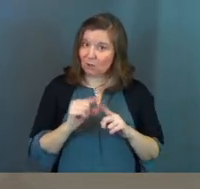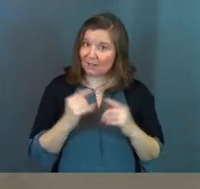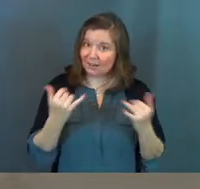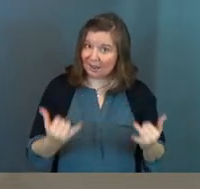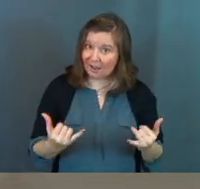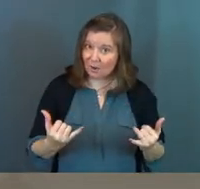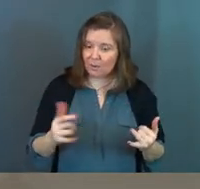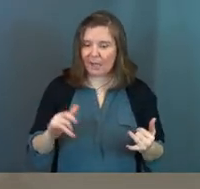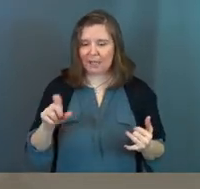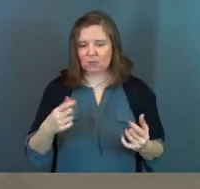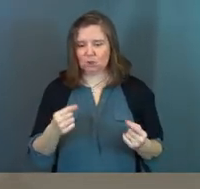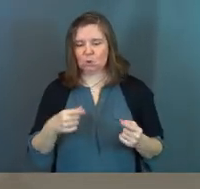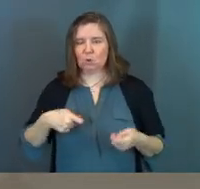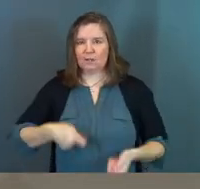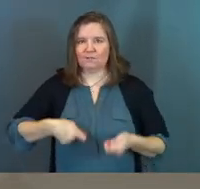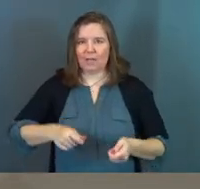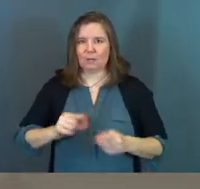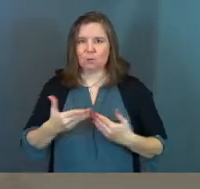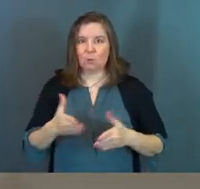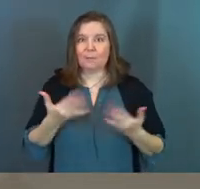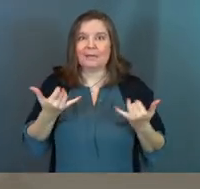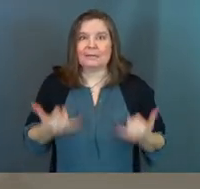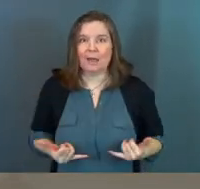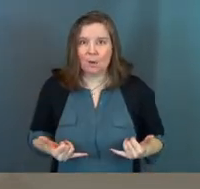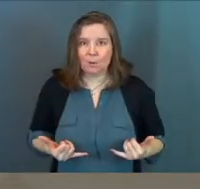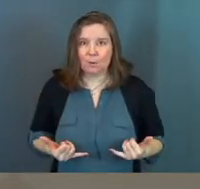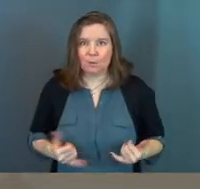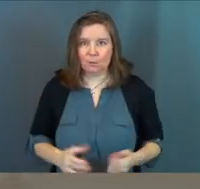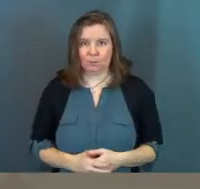now? Like, I need you to vacuum your room now.